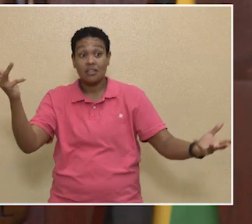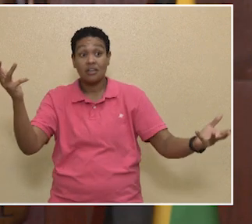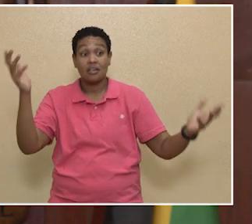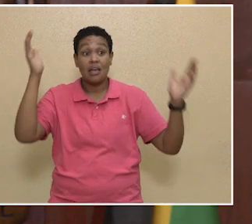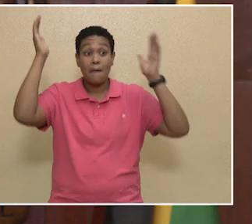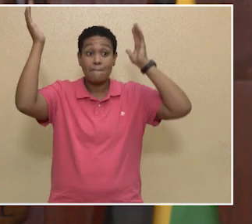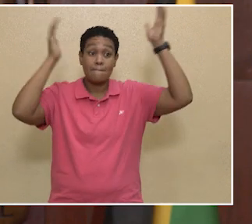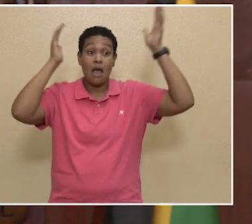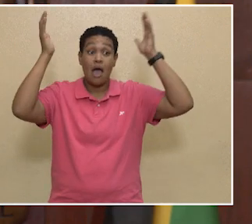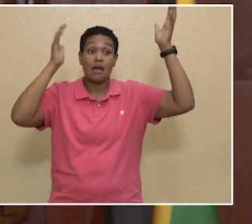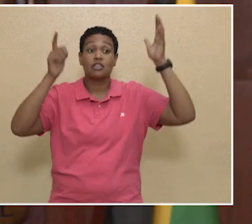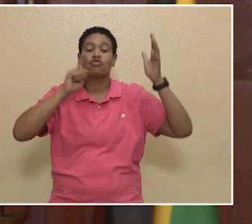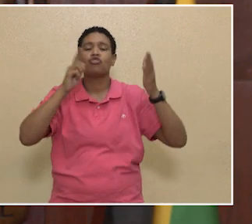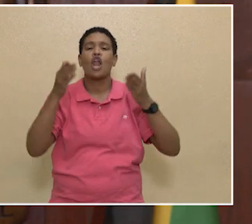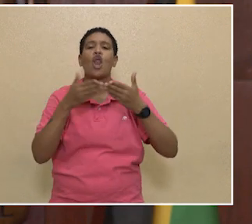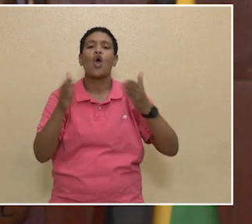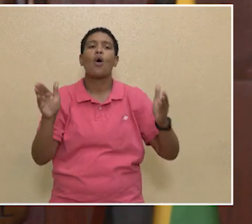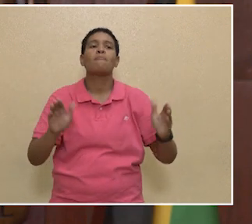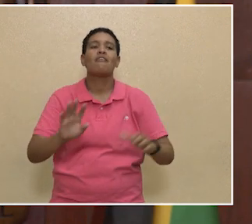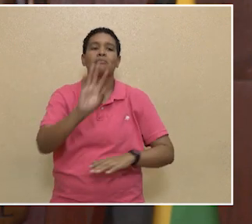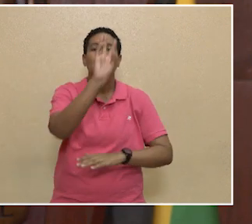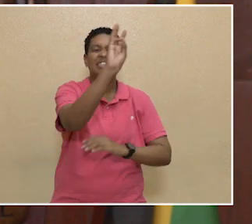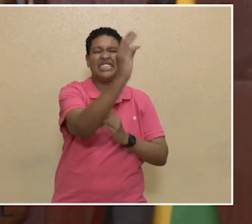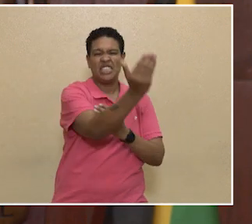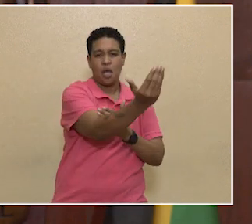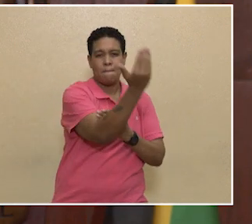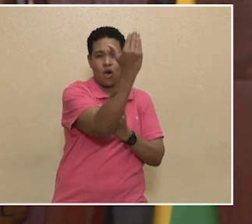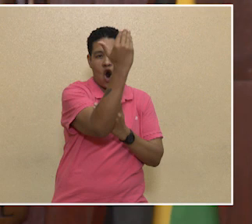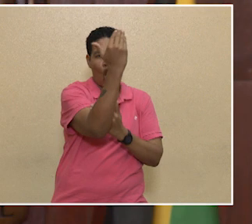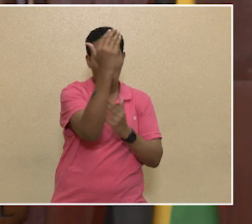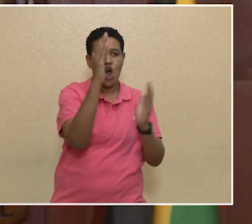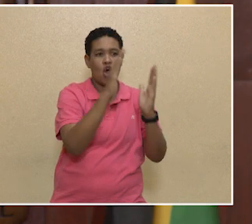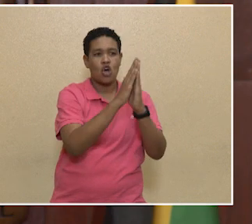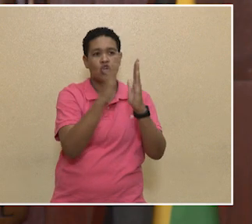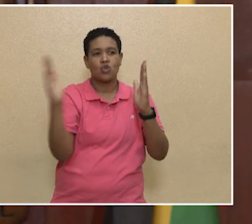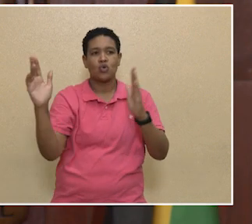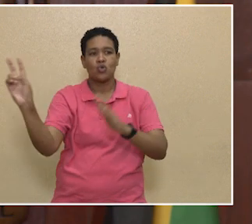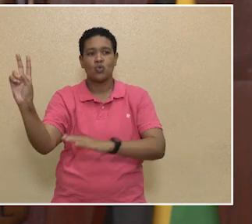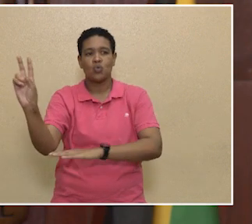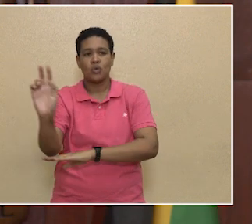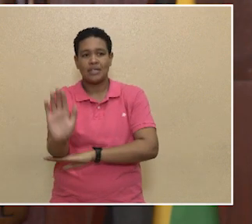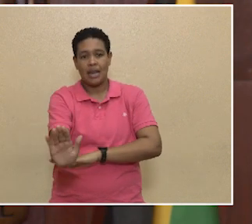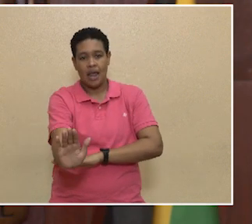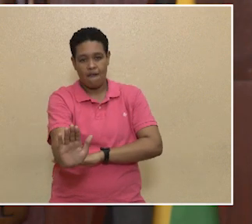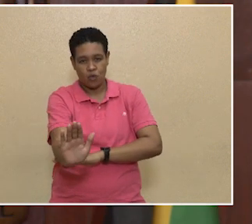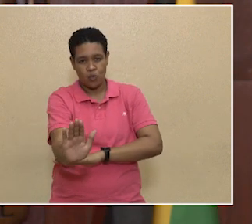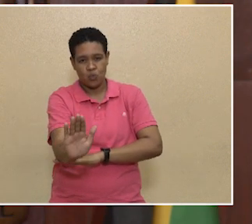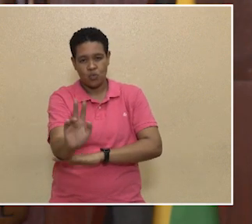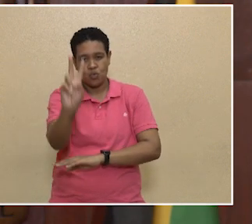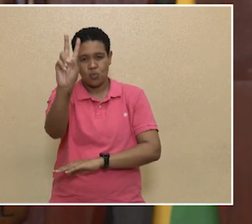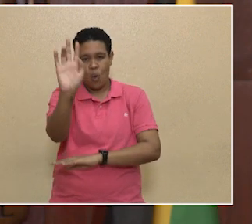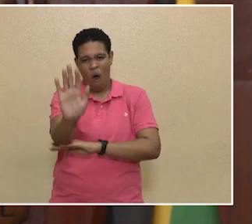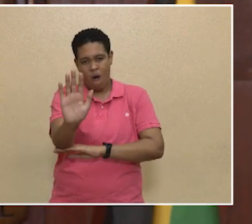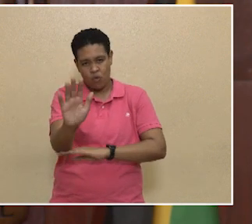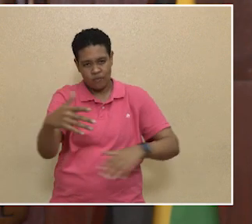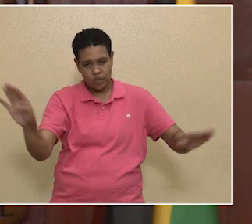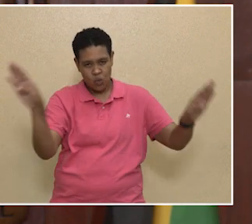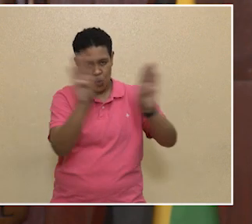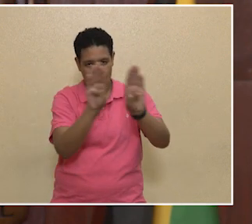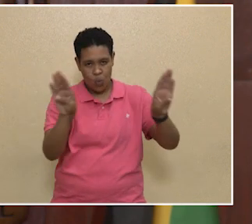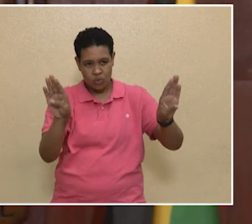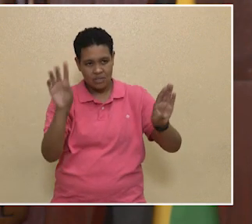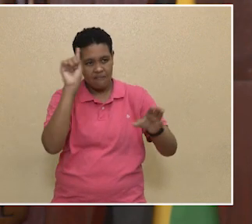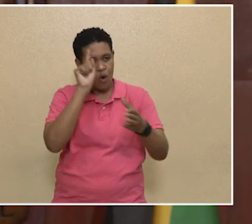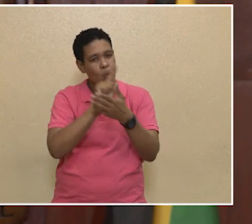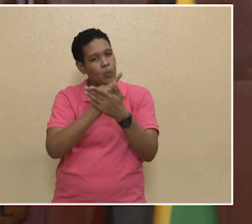are open from 6 a.m. in the morning to 2 p.m. in the afternoon for the